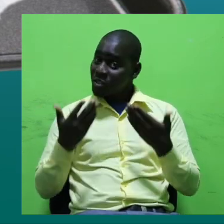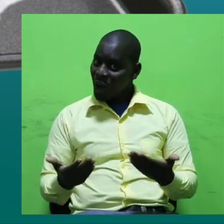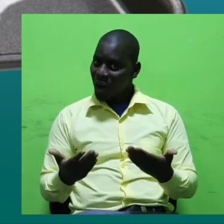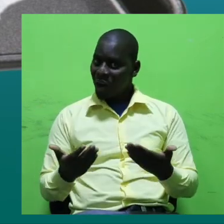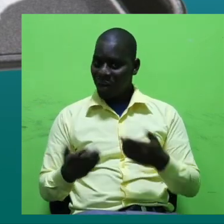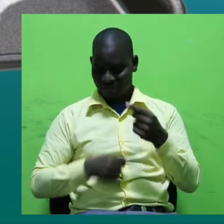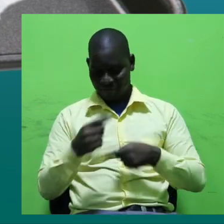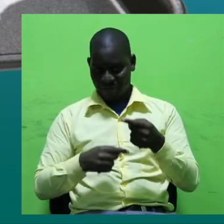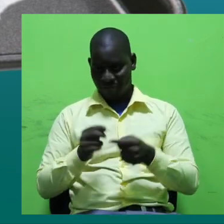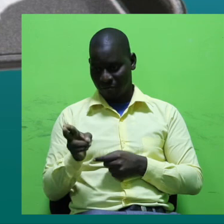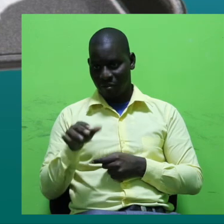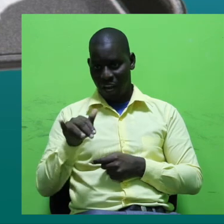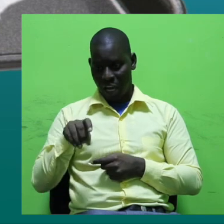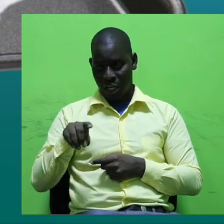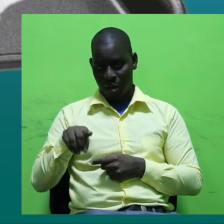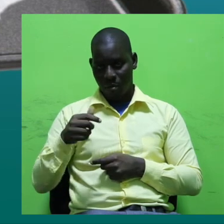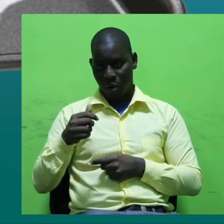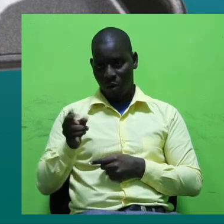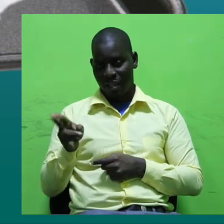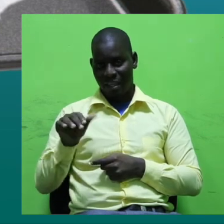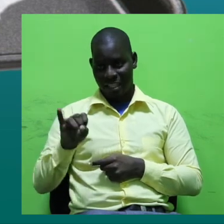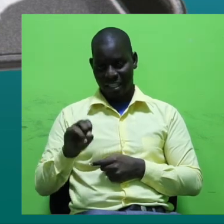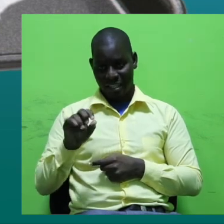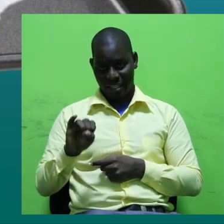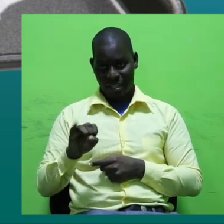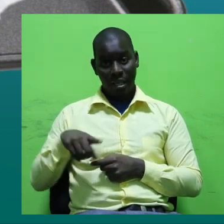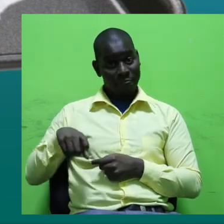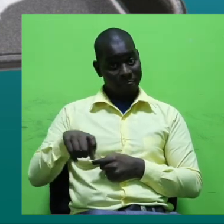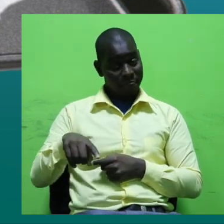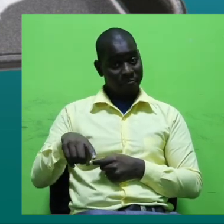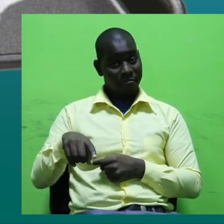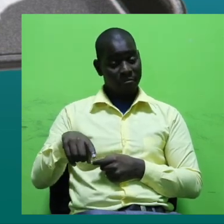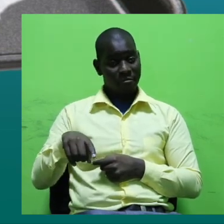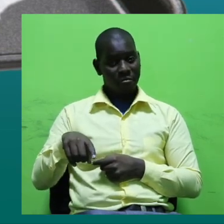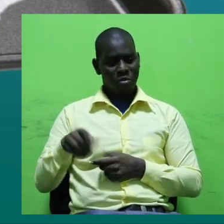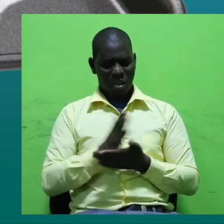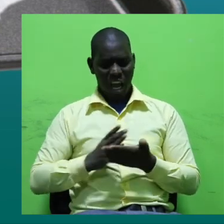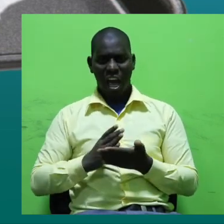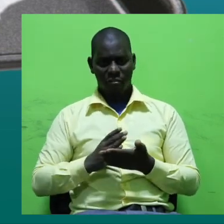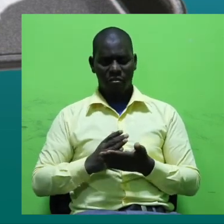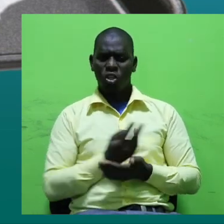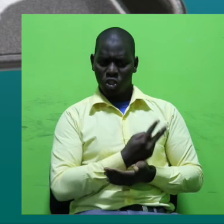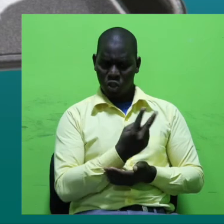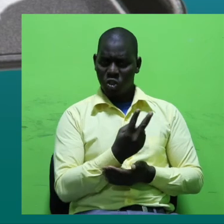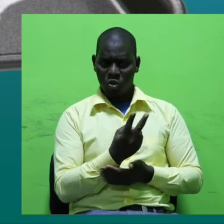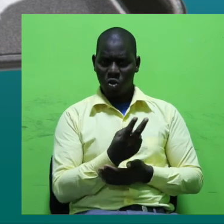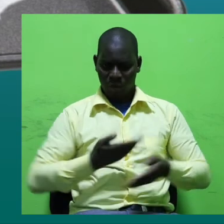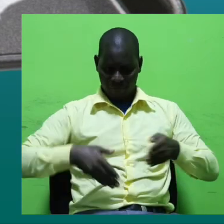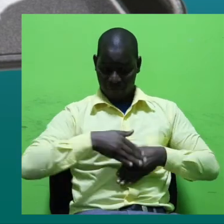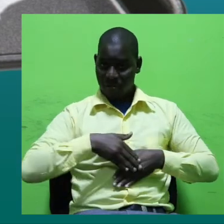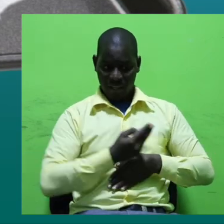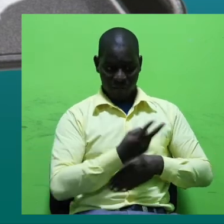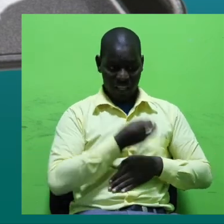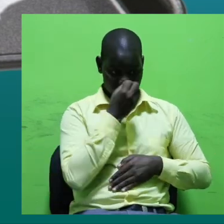moisture, and continue to observe where the millipede will move. This is the